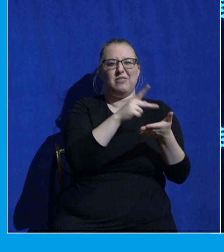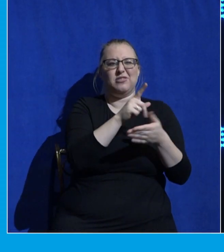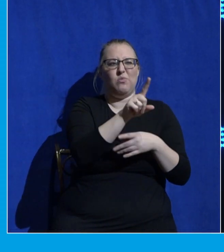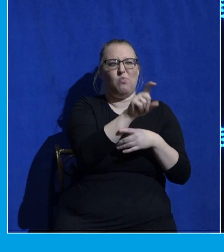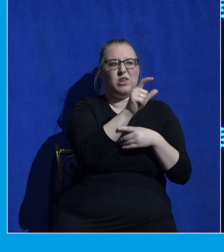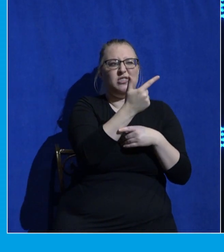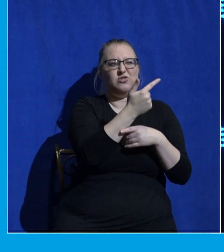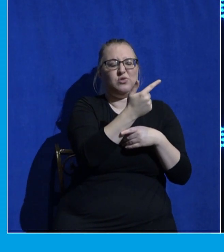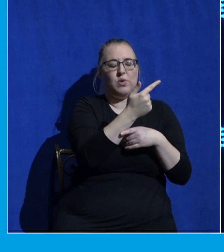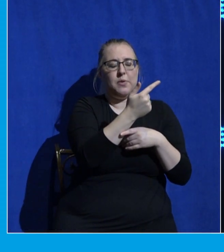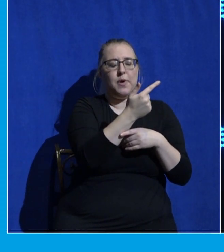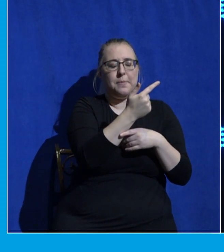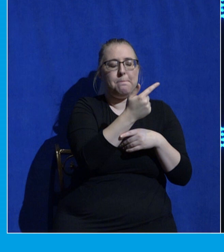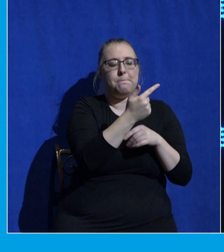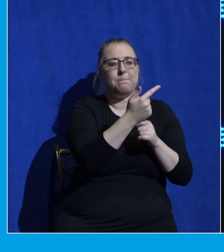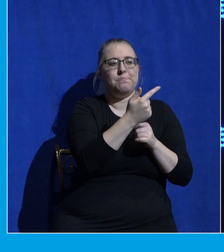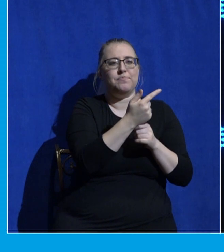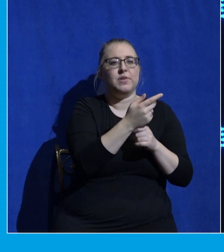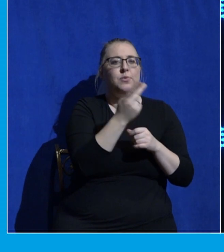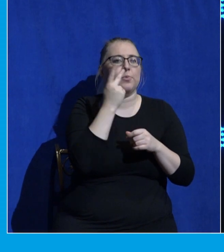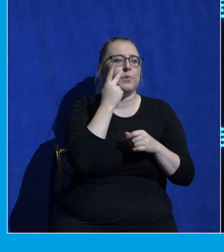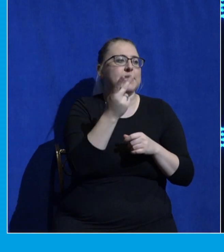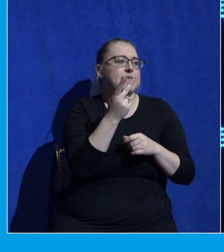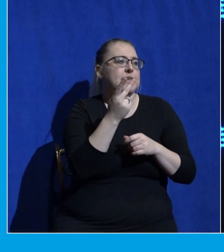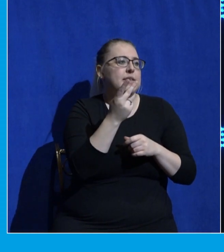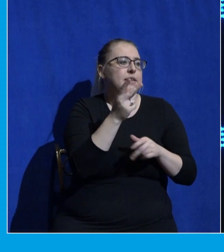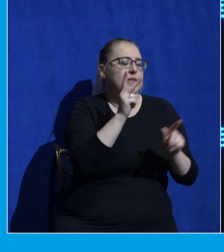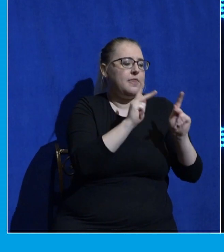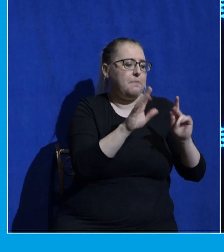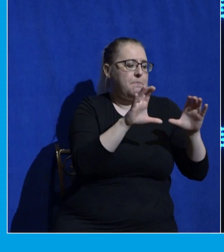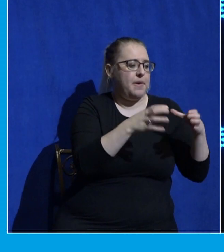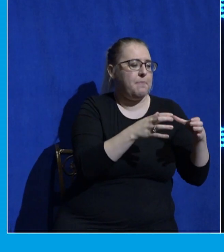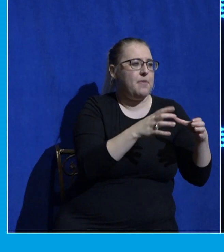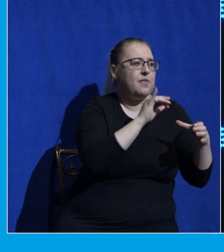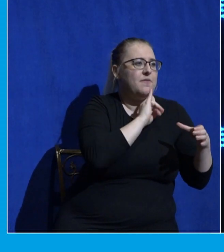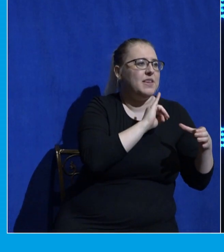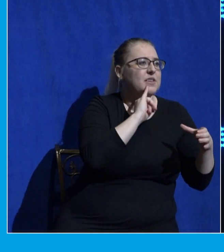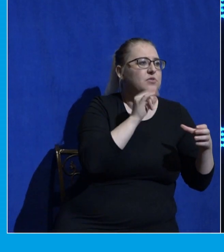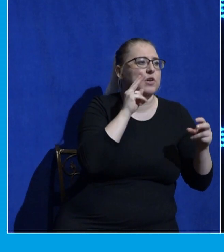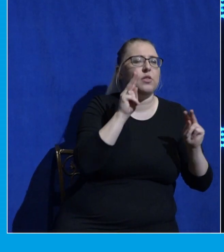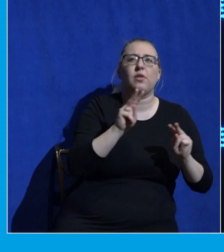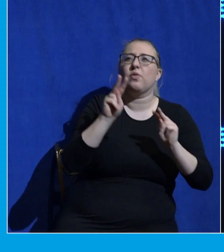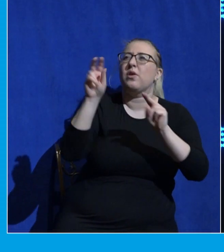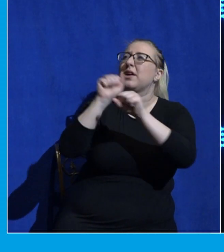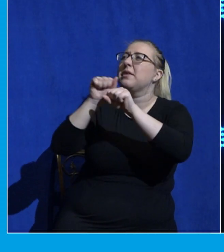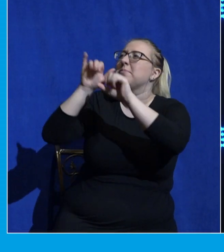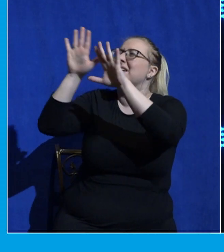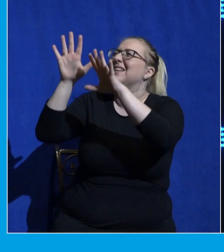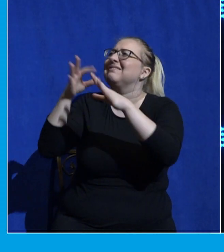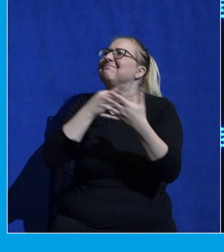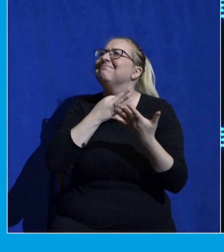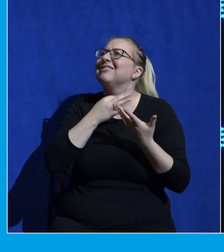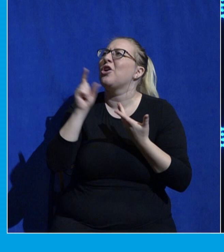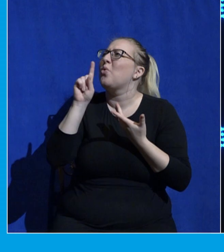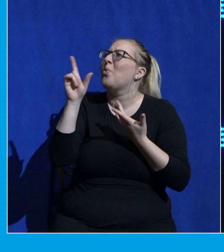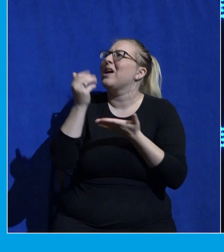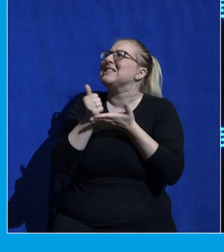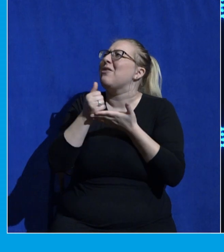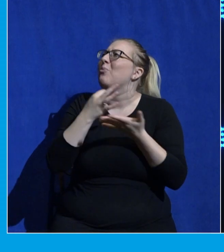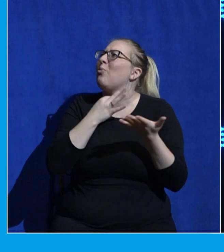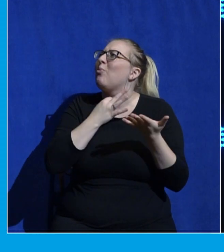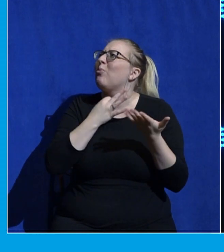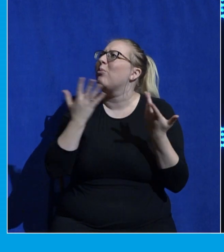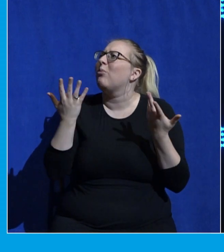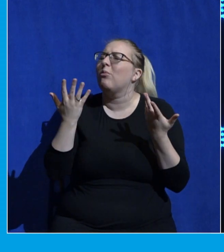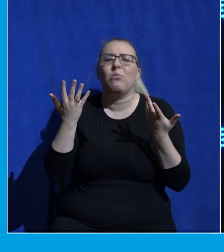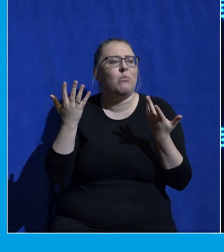Psalm 121, we see the people of God of the Old Testament, they are looking up at hill, wondering where their help is coming. Here's the thing.